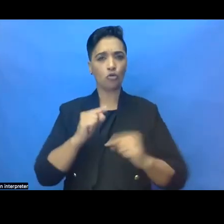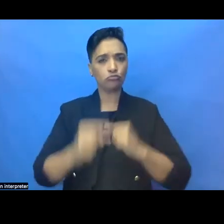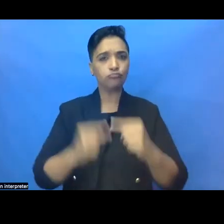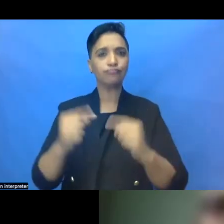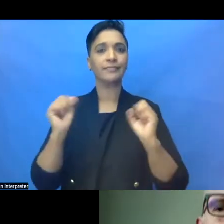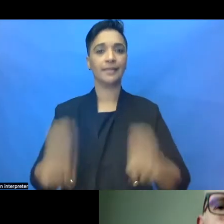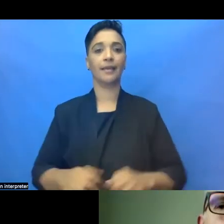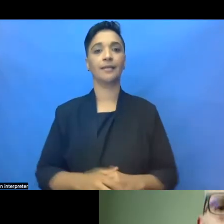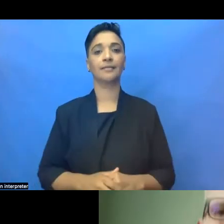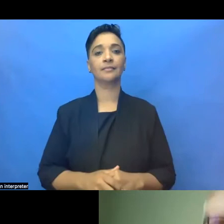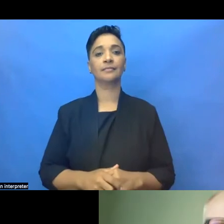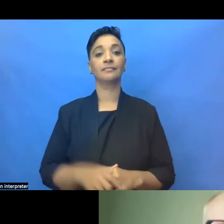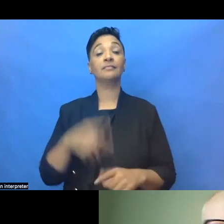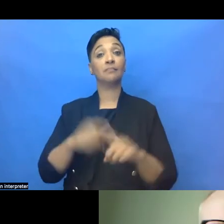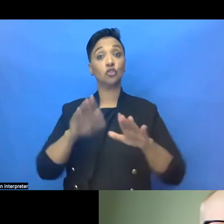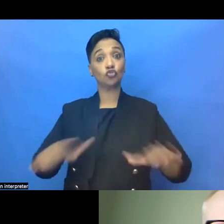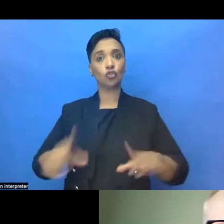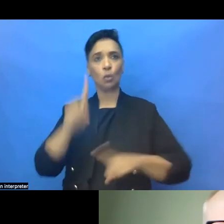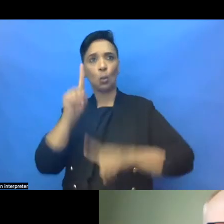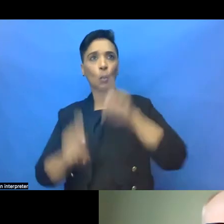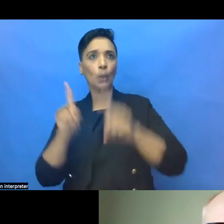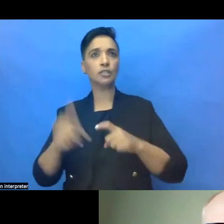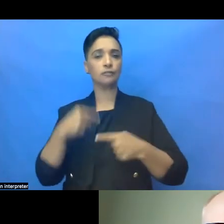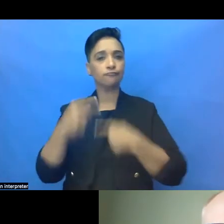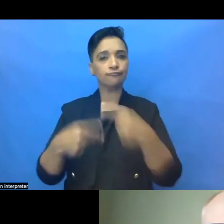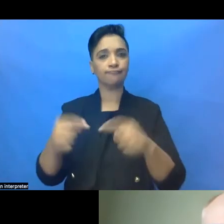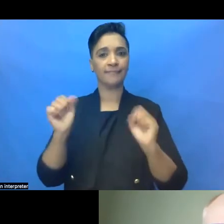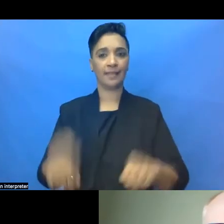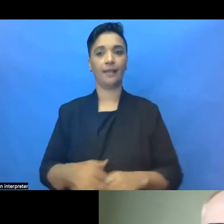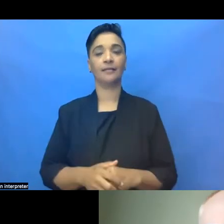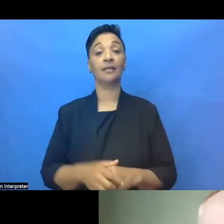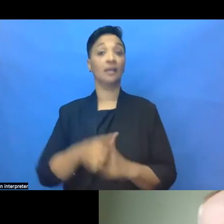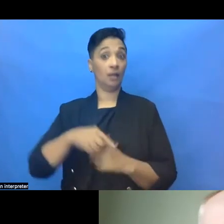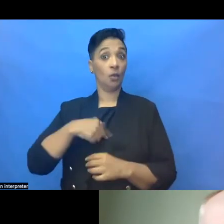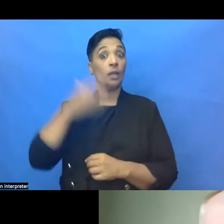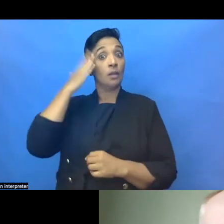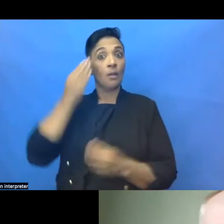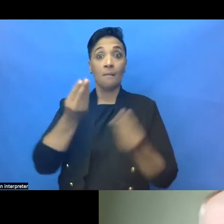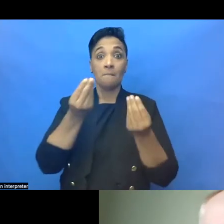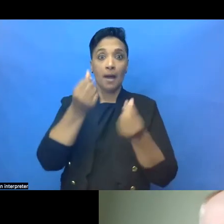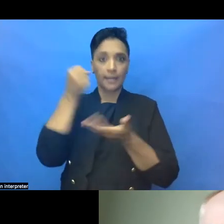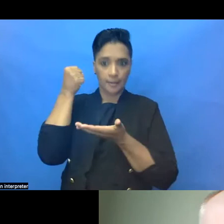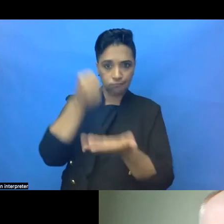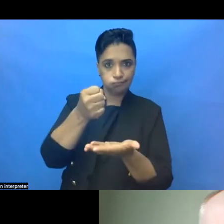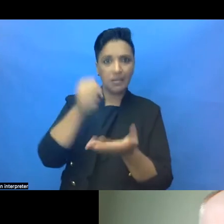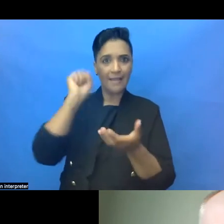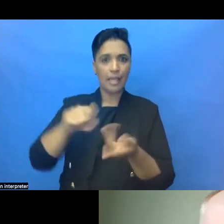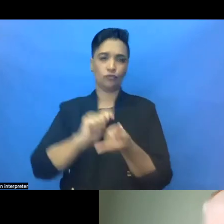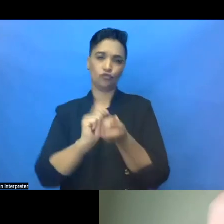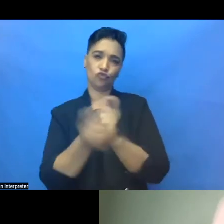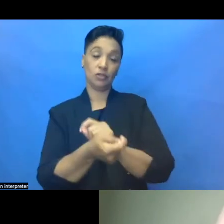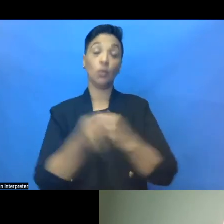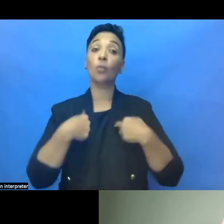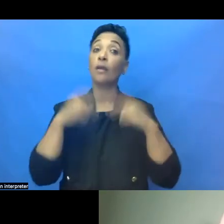questions. We know that money can make things happen, so let's hope that it can